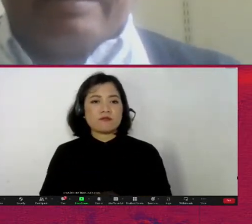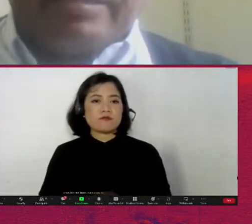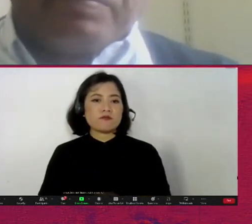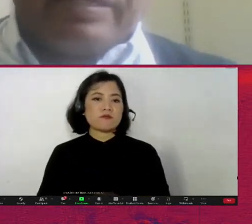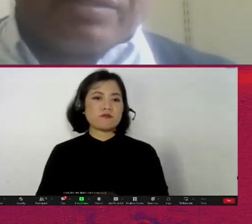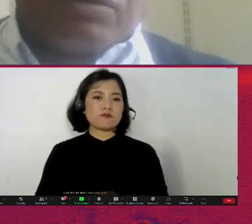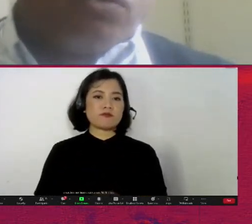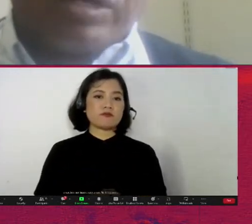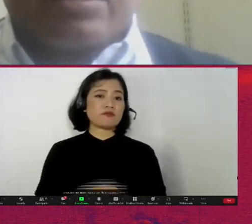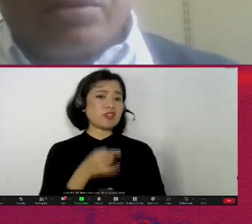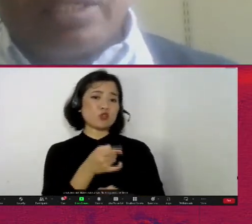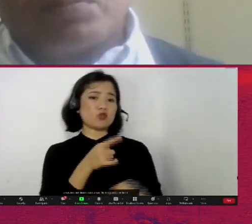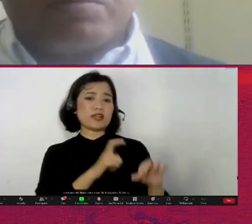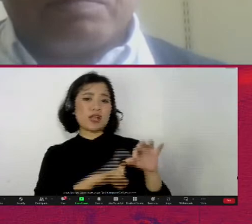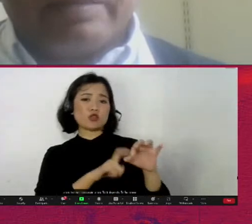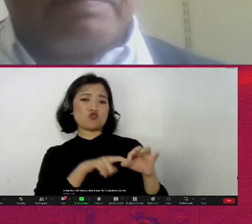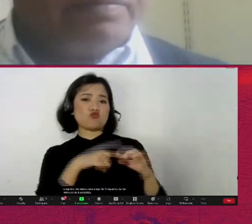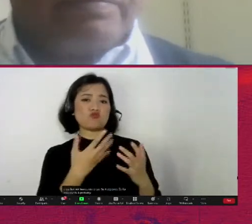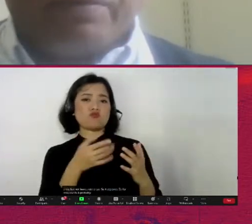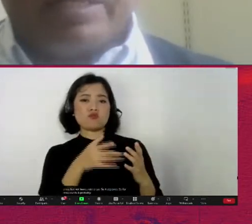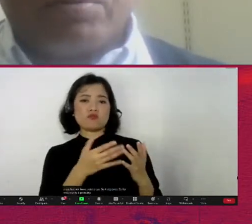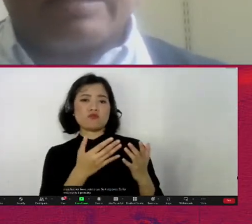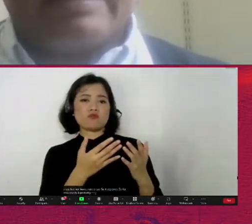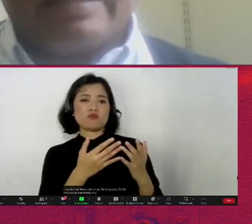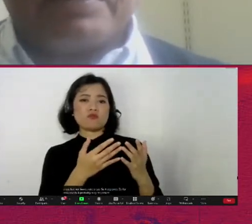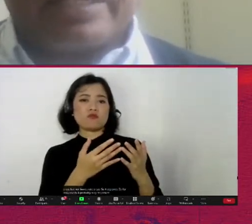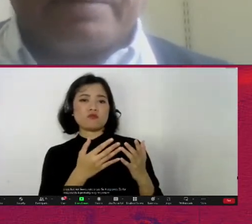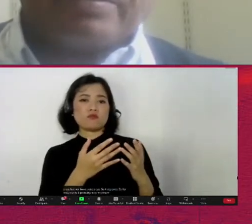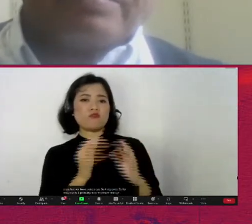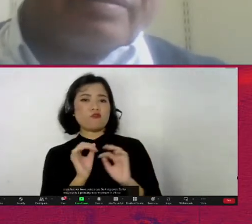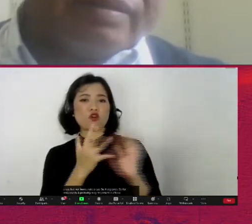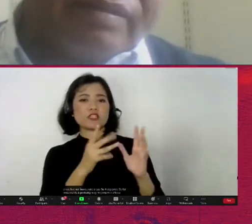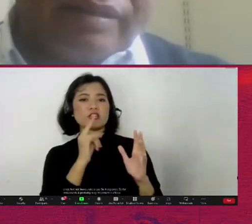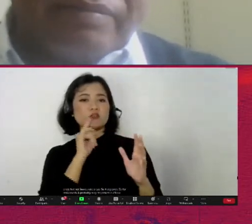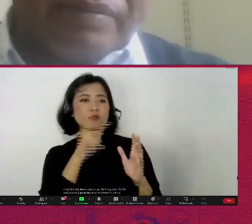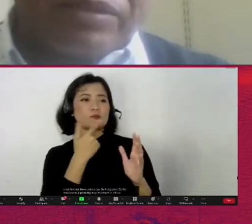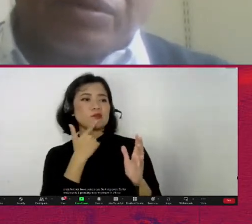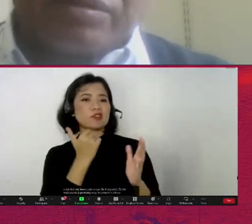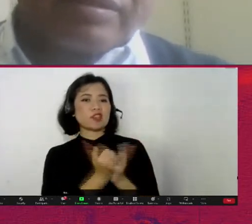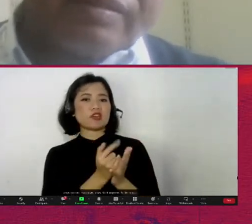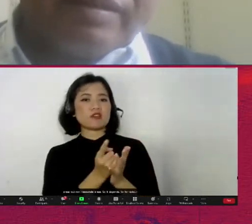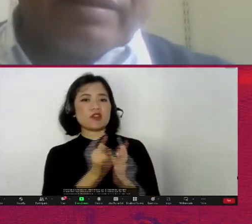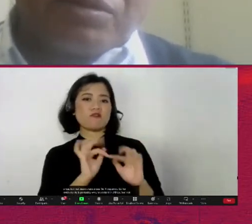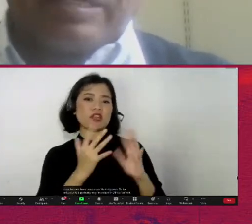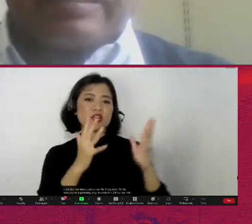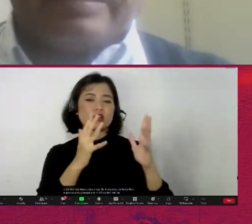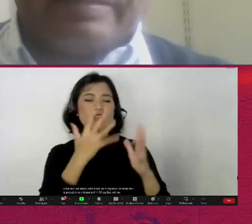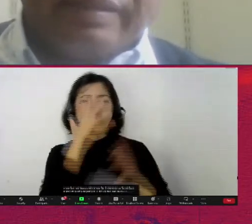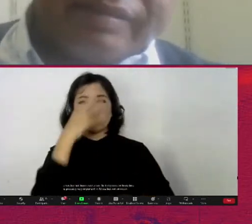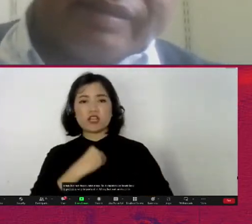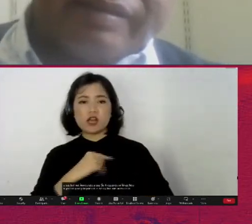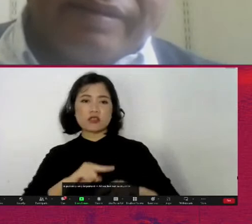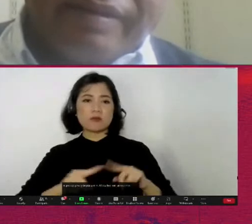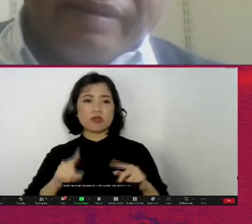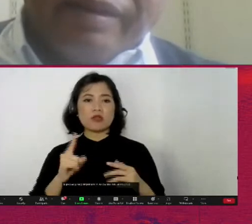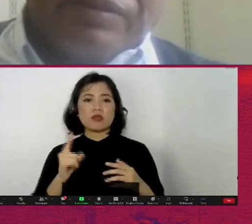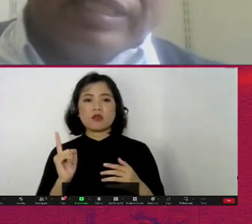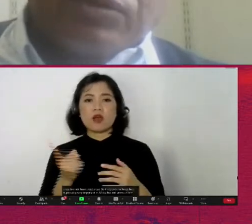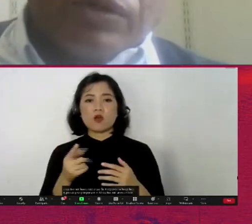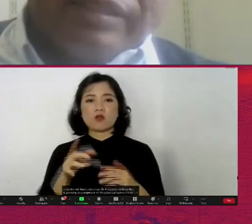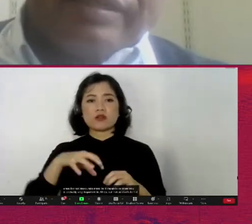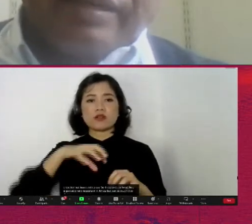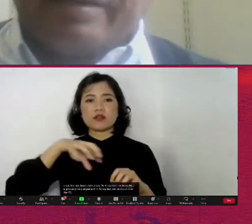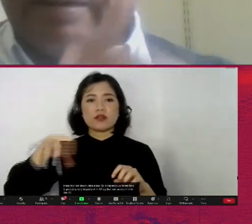So it depends. So forest loss is probably very important in Africa, but not so much in